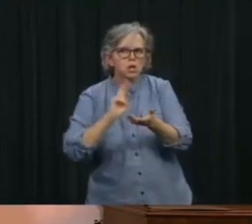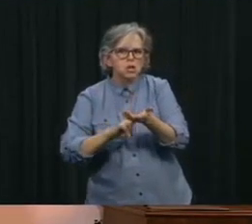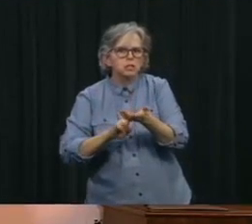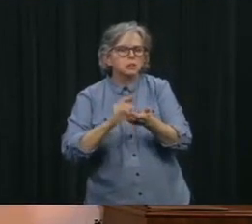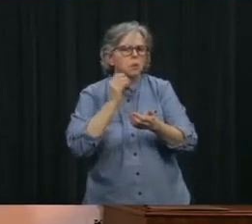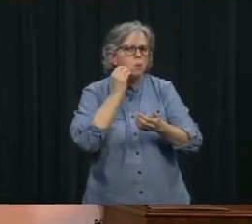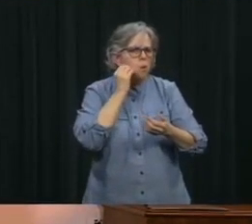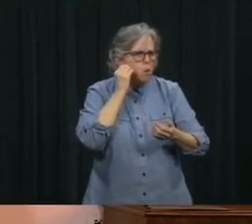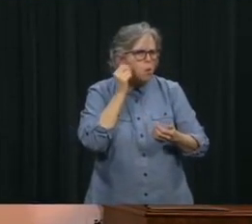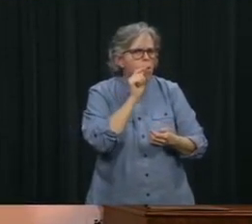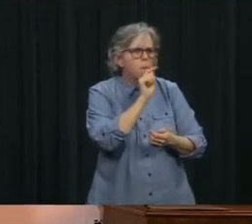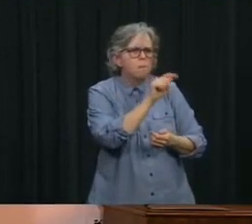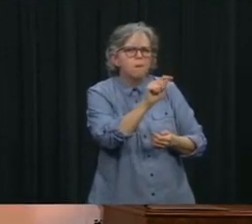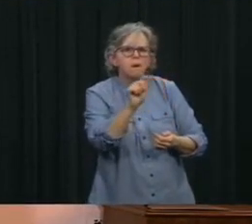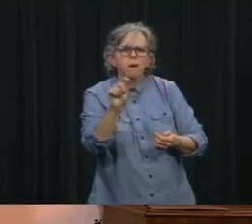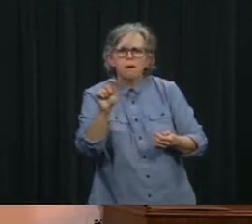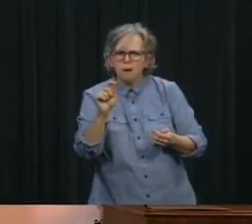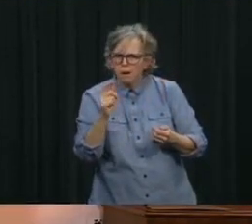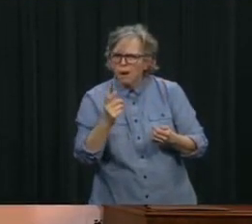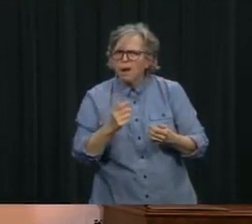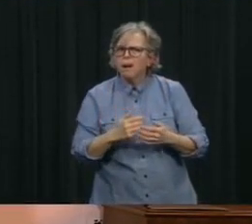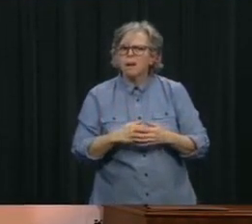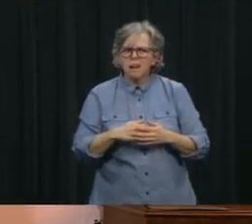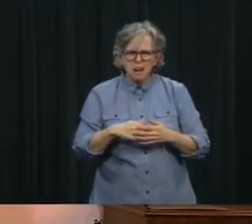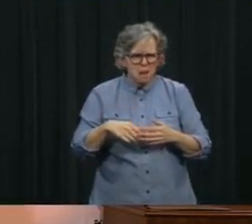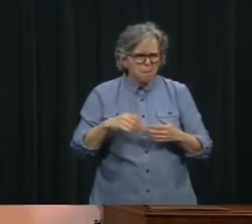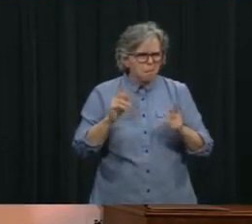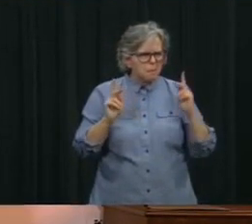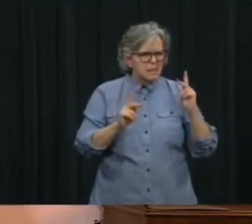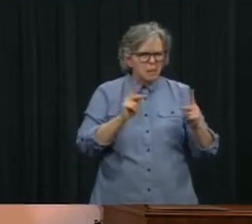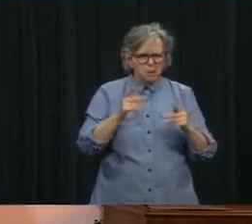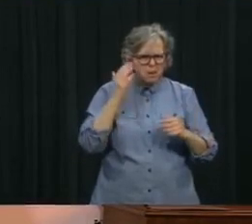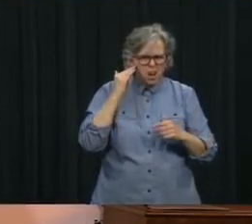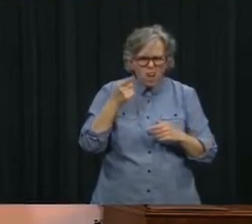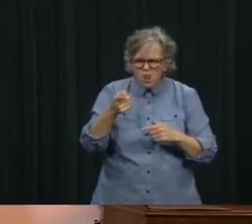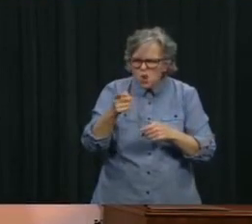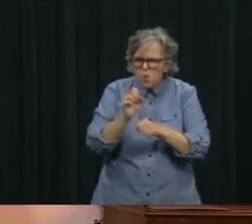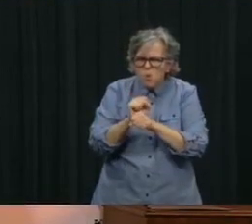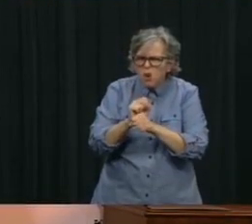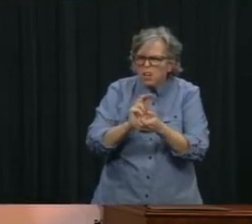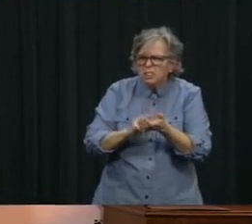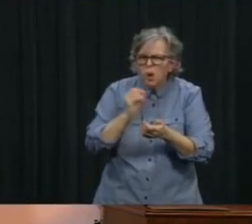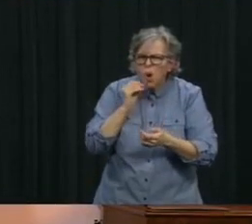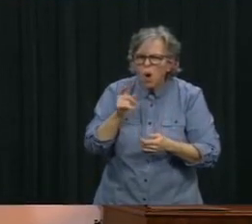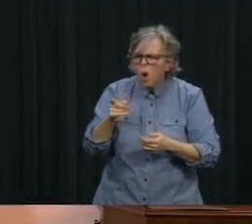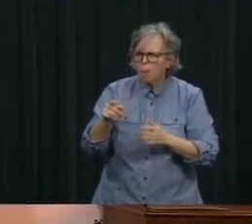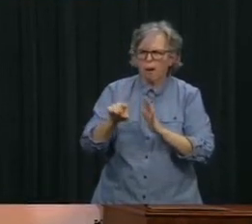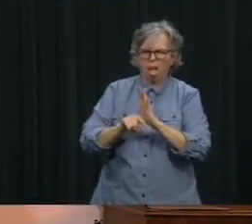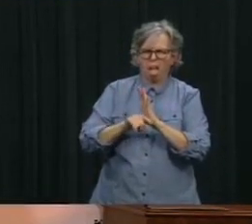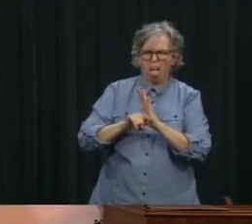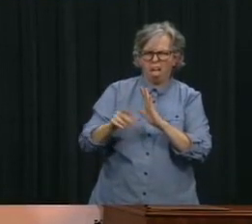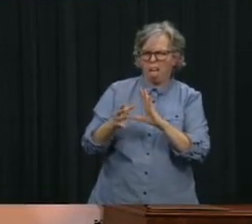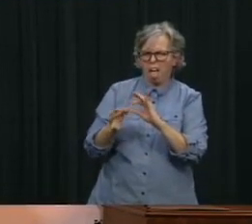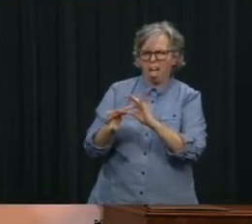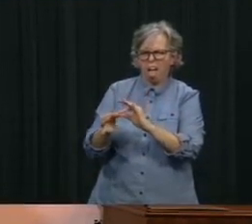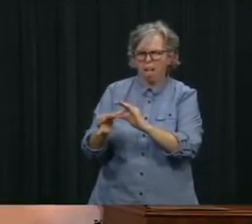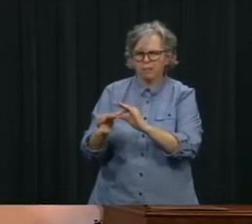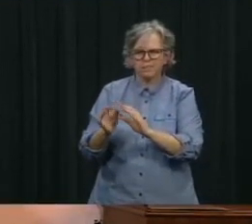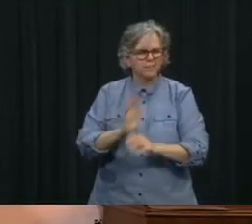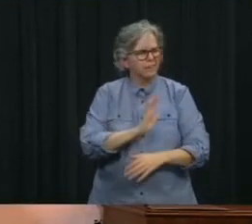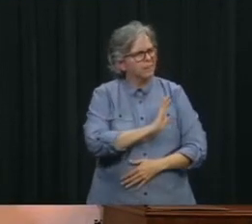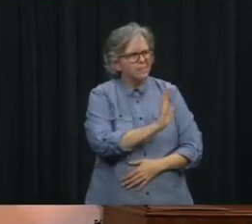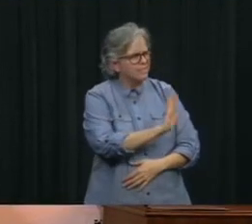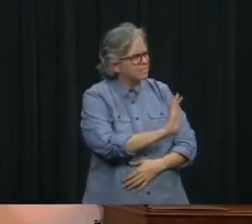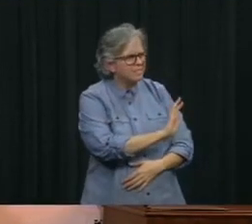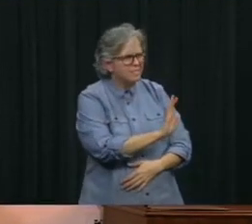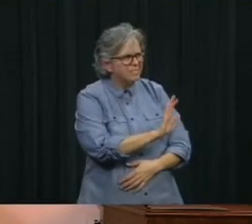some stigma just because people know that they work in a nursing home. And it's the opposite. These folks are following all the rules we've